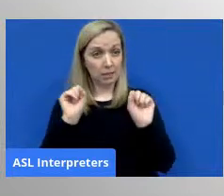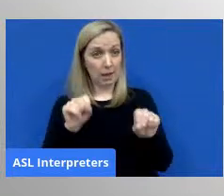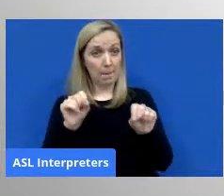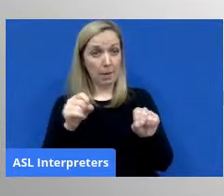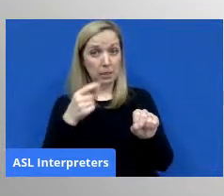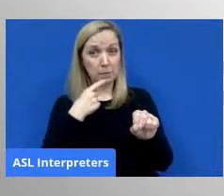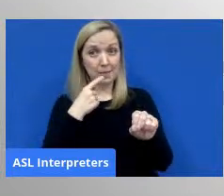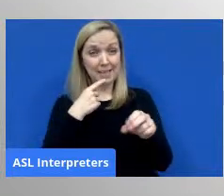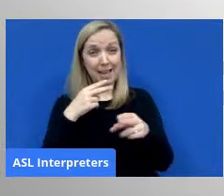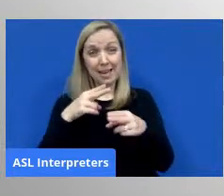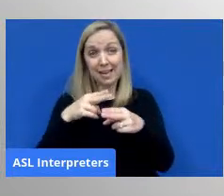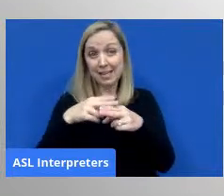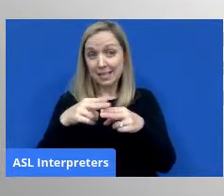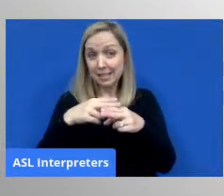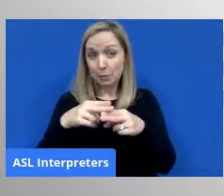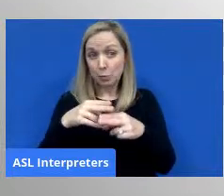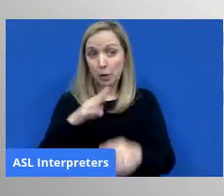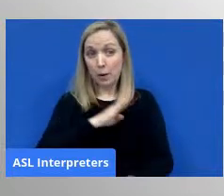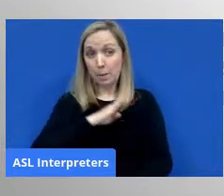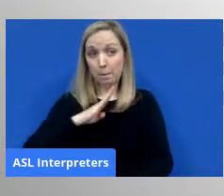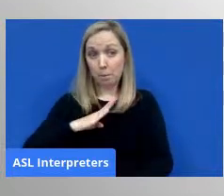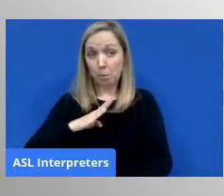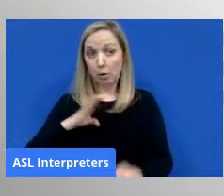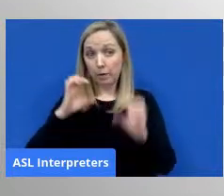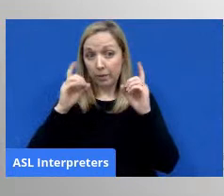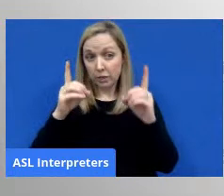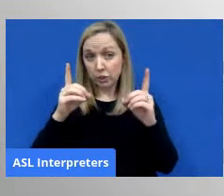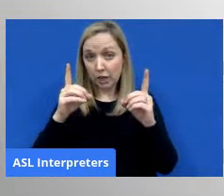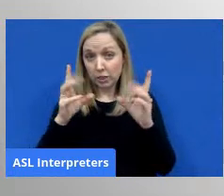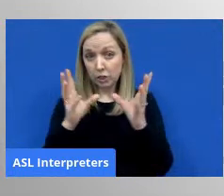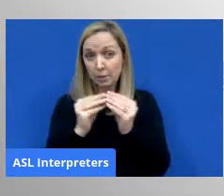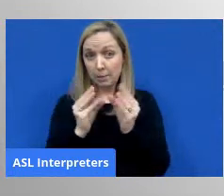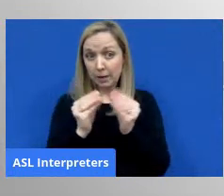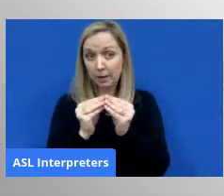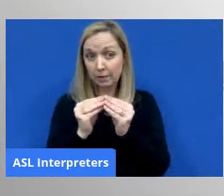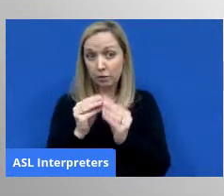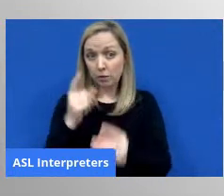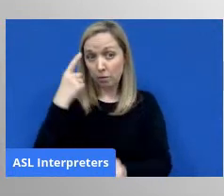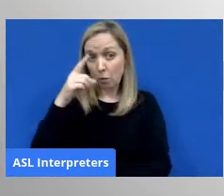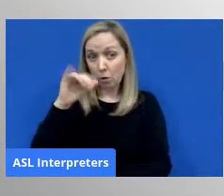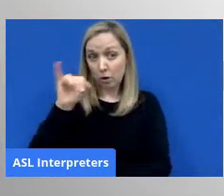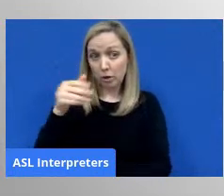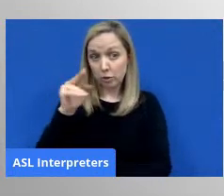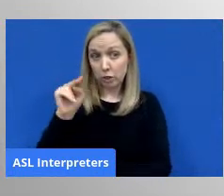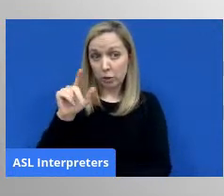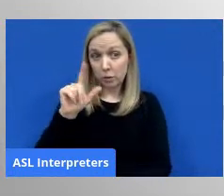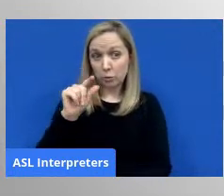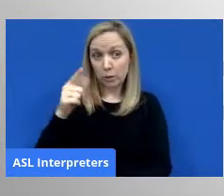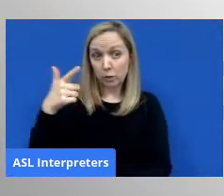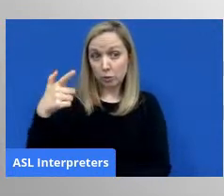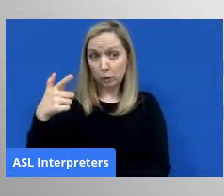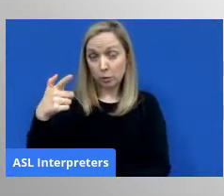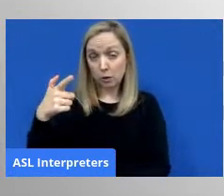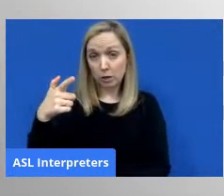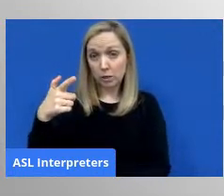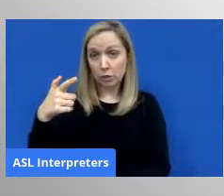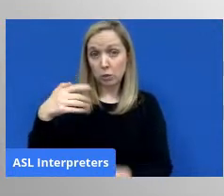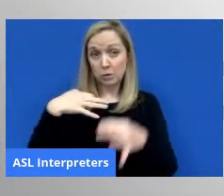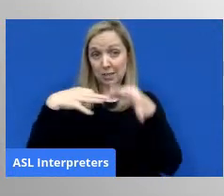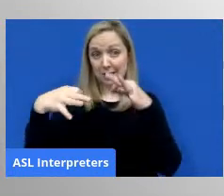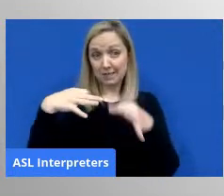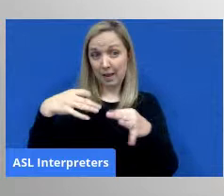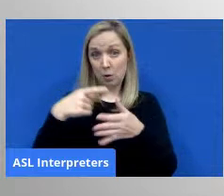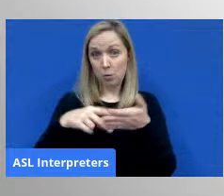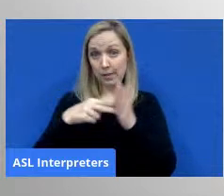Board of Education committee list for January 2021 to define what temporary